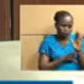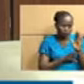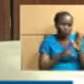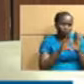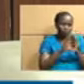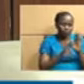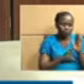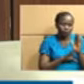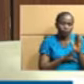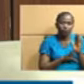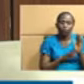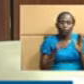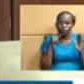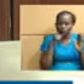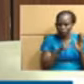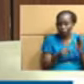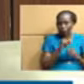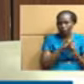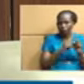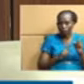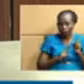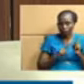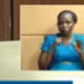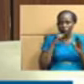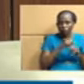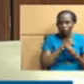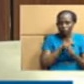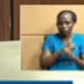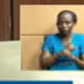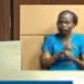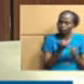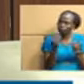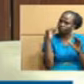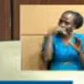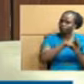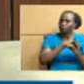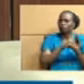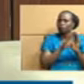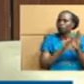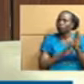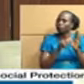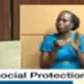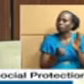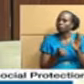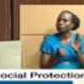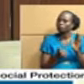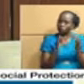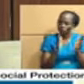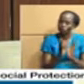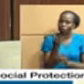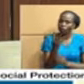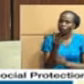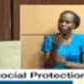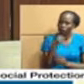the social security and social protection issue is enshrined in the Constitution Chapter 4, which talks about rights and